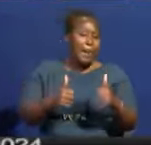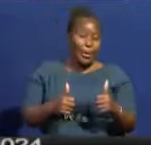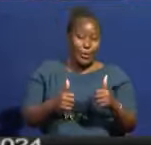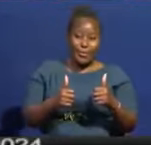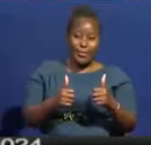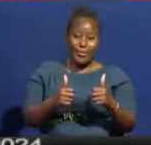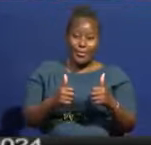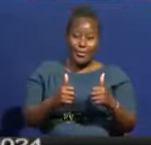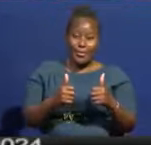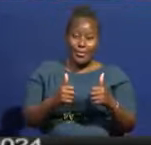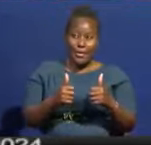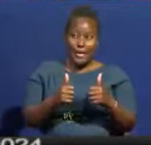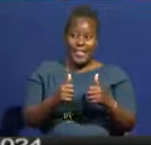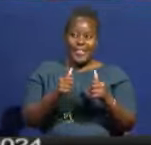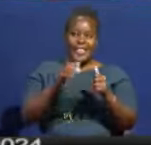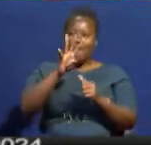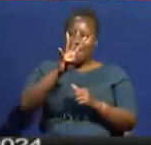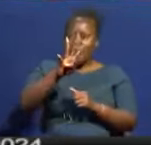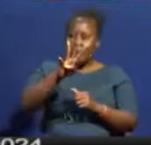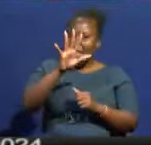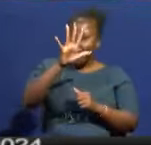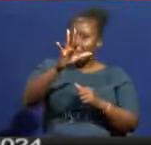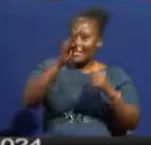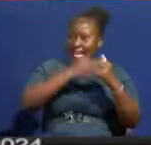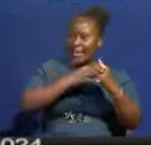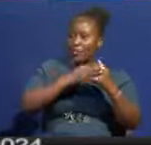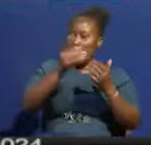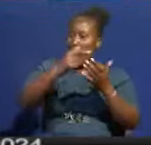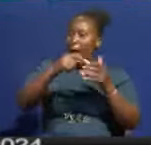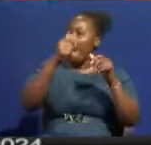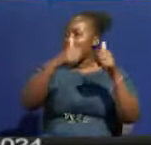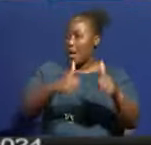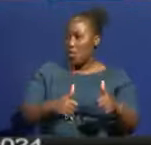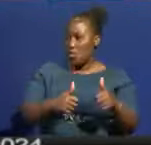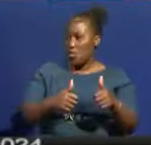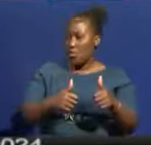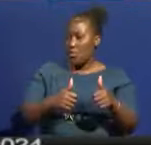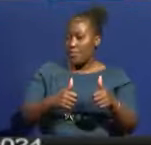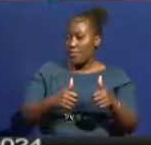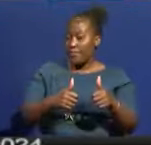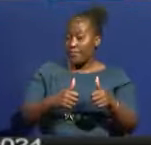signatures, Honorable Speaker. The 58 members who have not appended their signatures. Honorable Speaker,